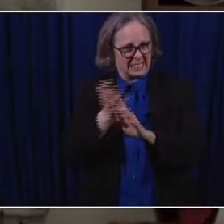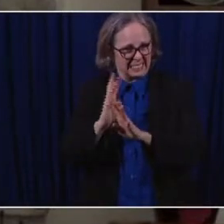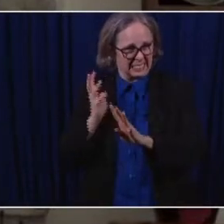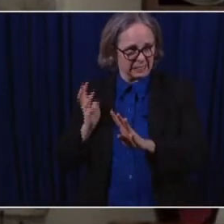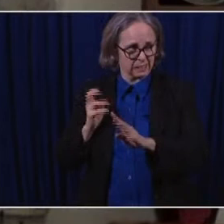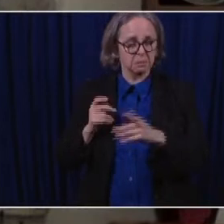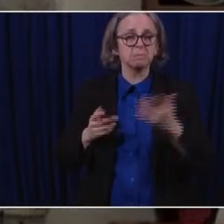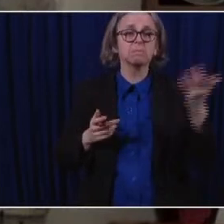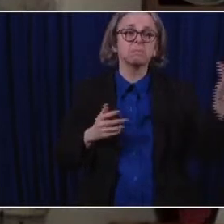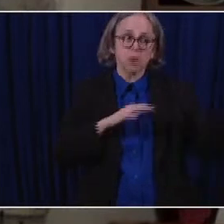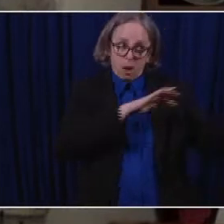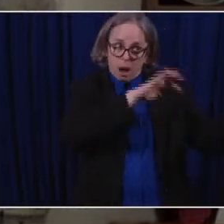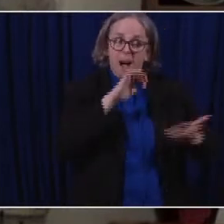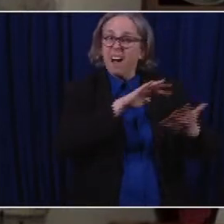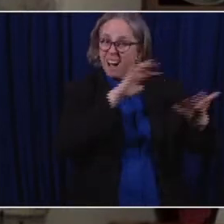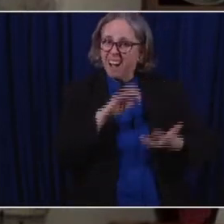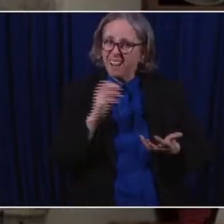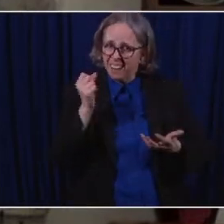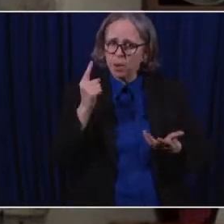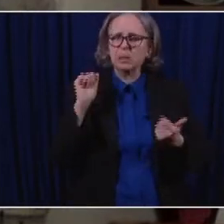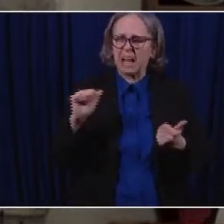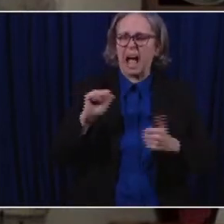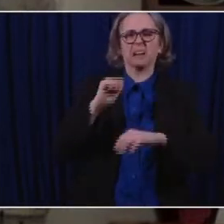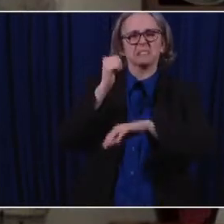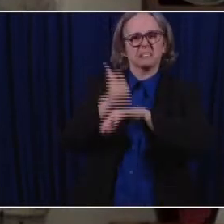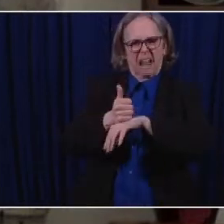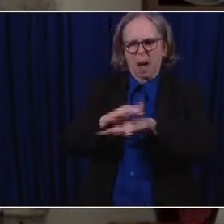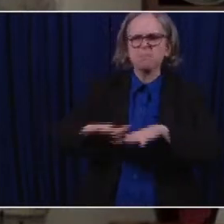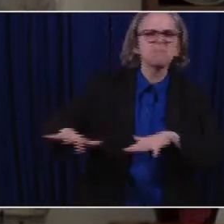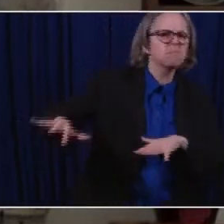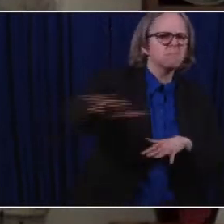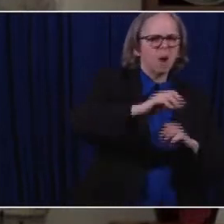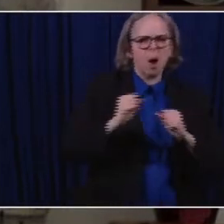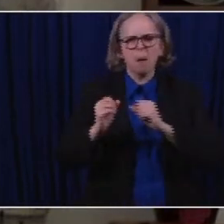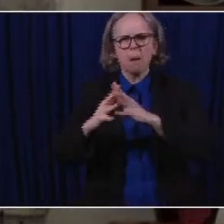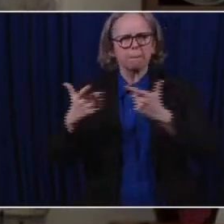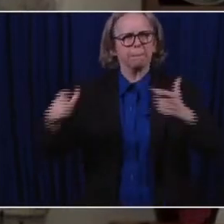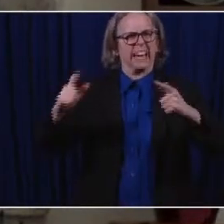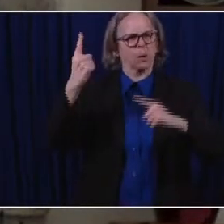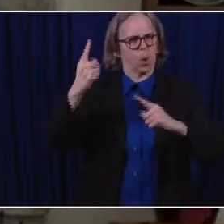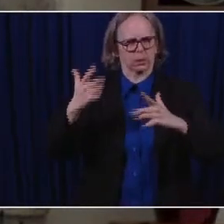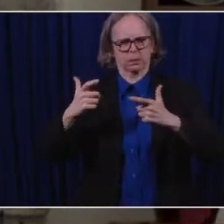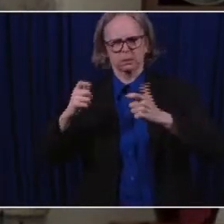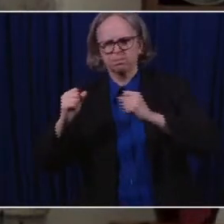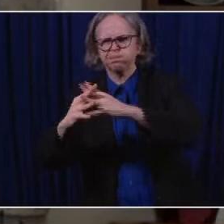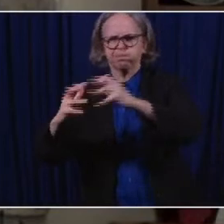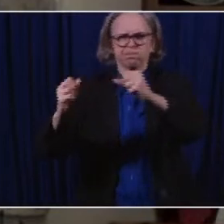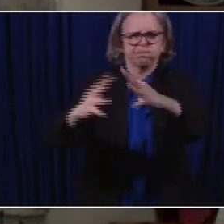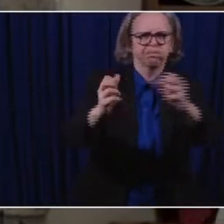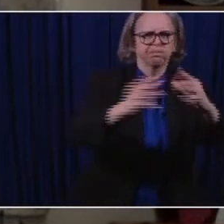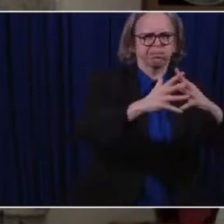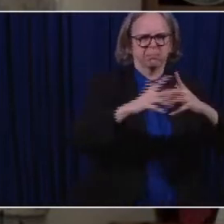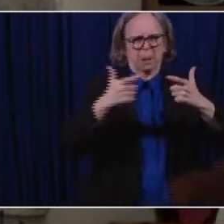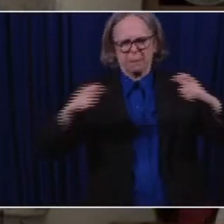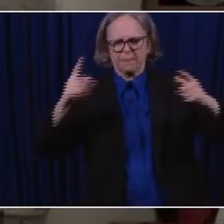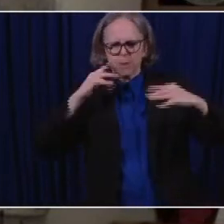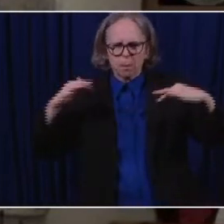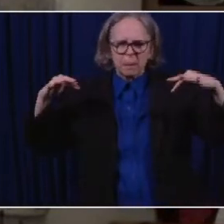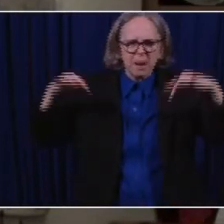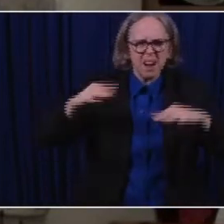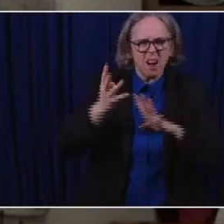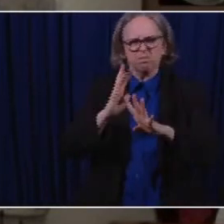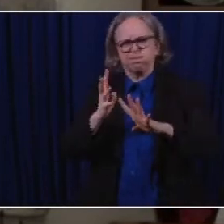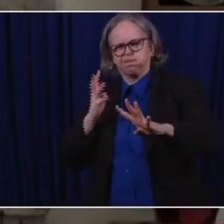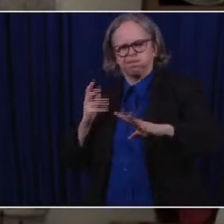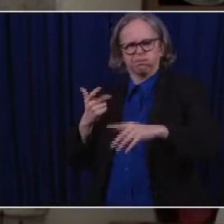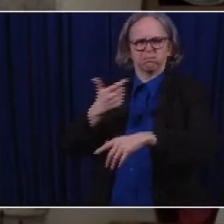have many options locally, but they can also drive if they want to one of our cities where they can, get in line and go